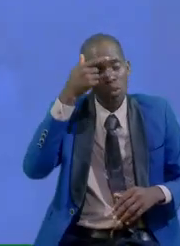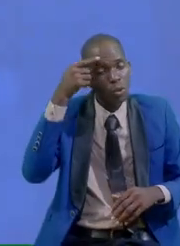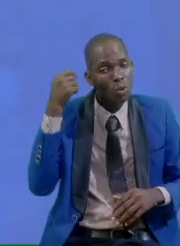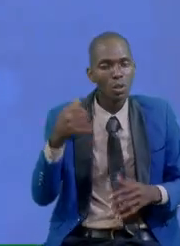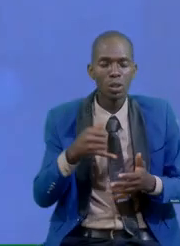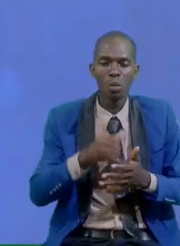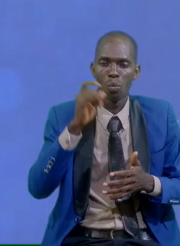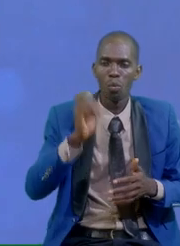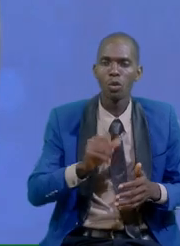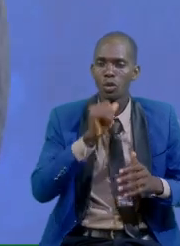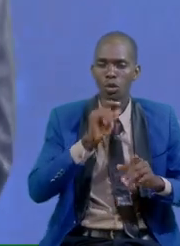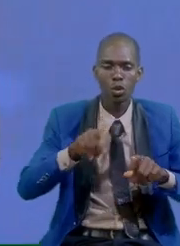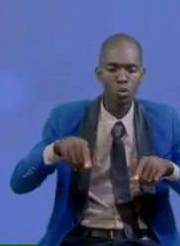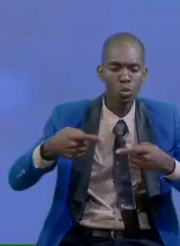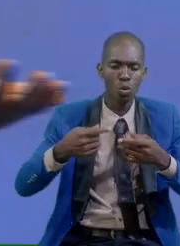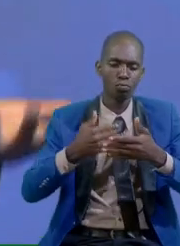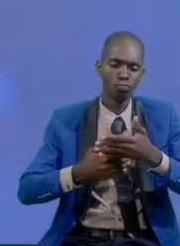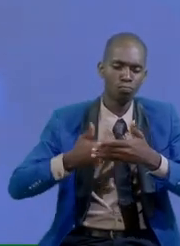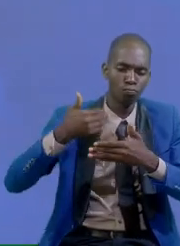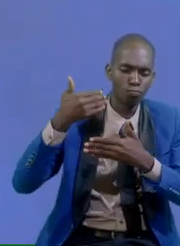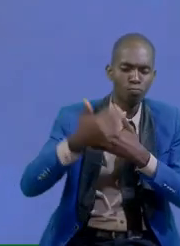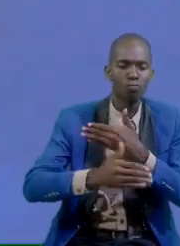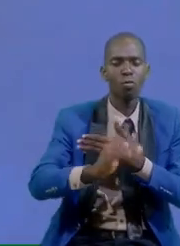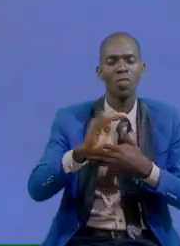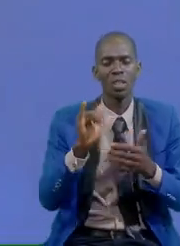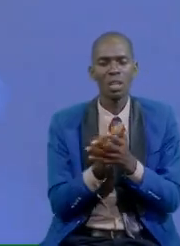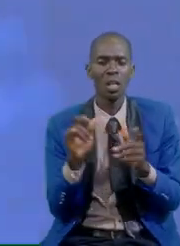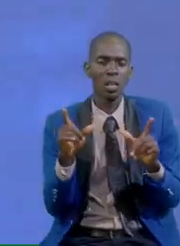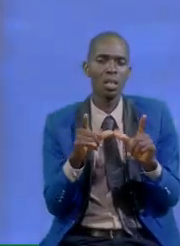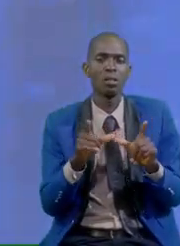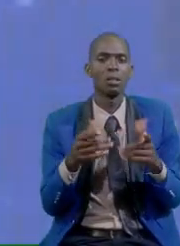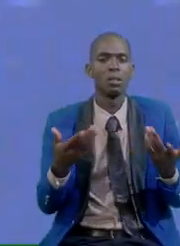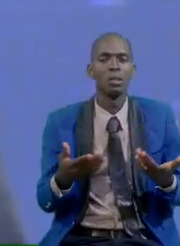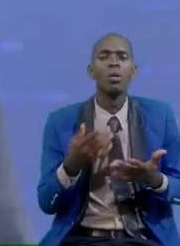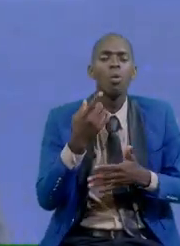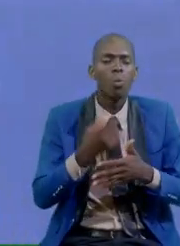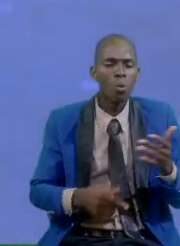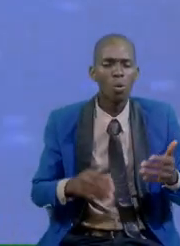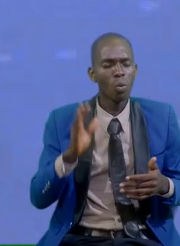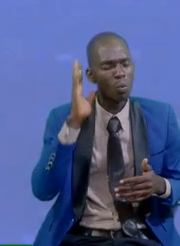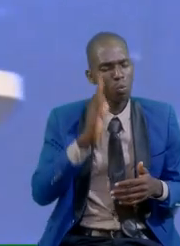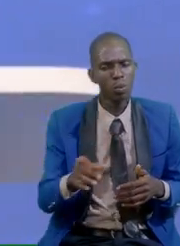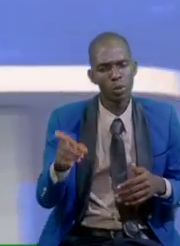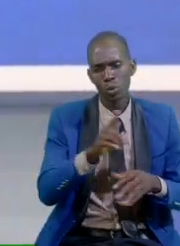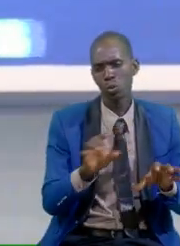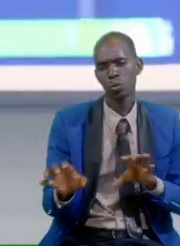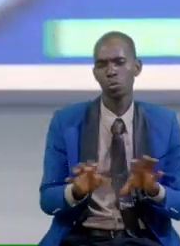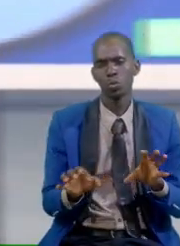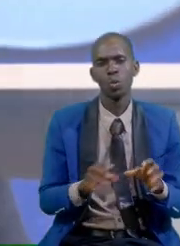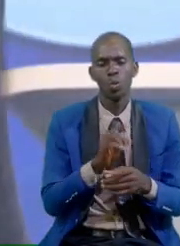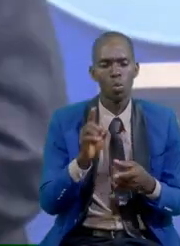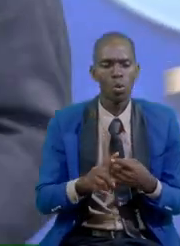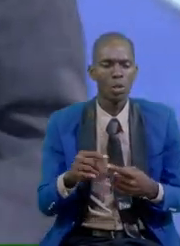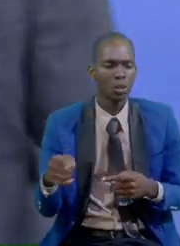limitation we put on him. What are we going to do when they hand you over to the powers that be, when they hand